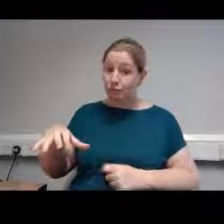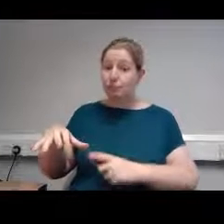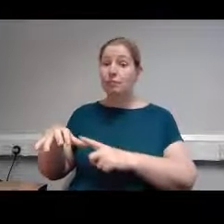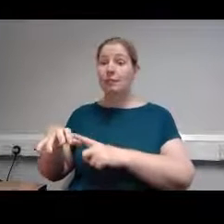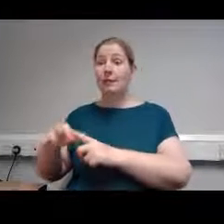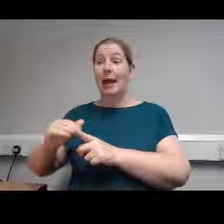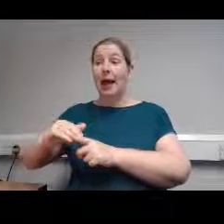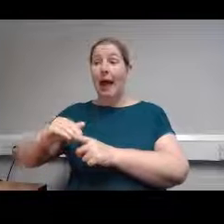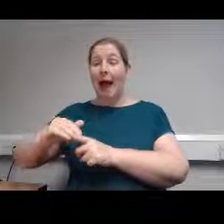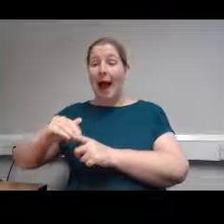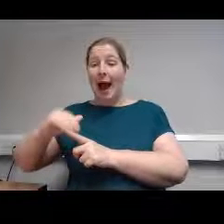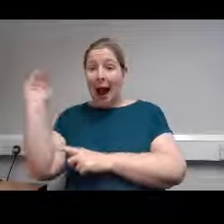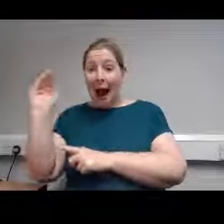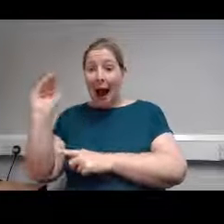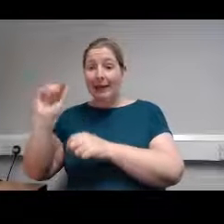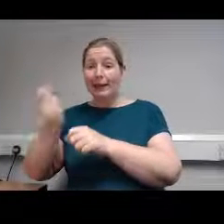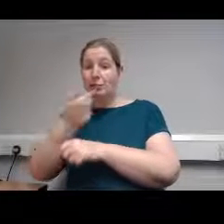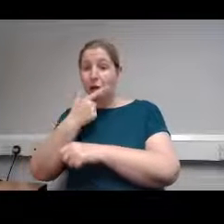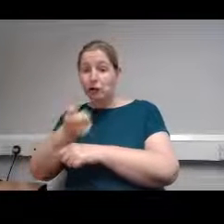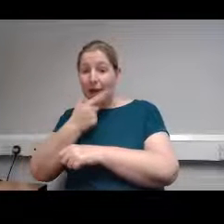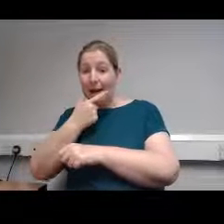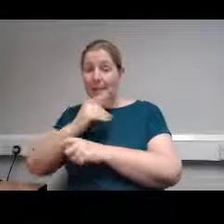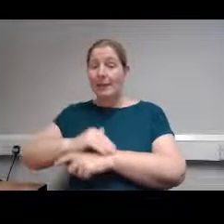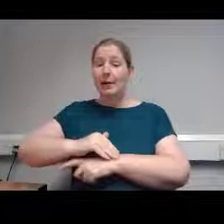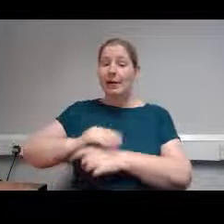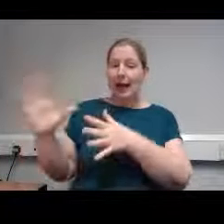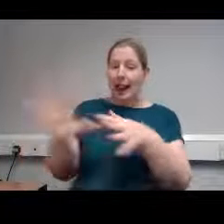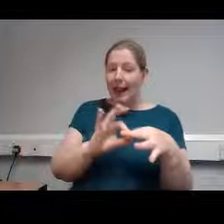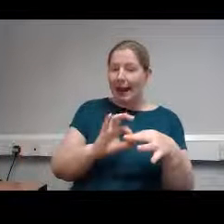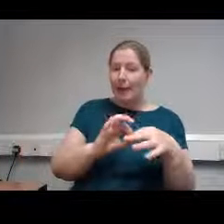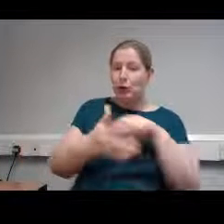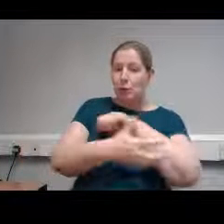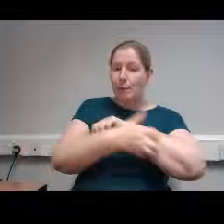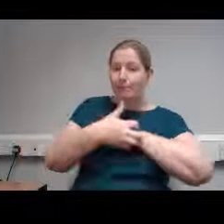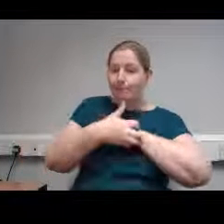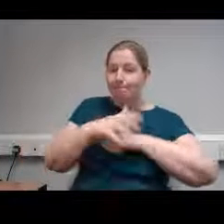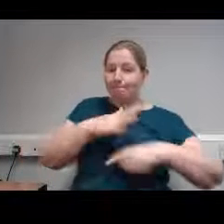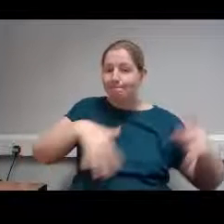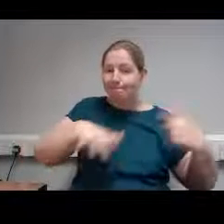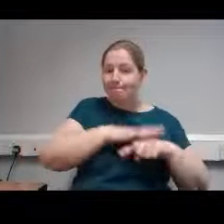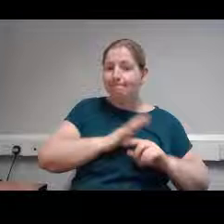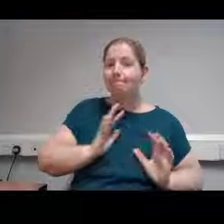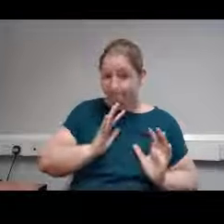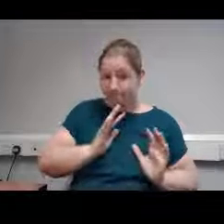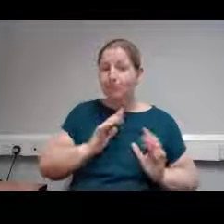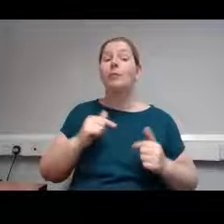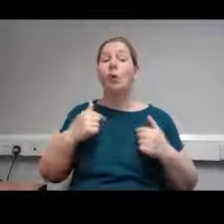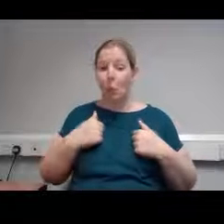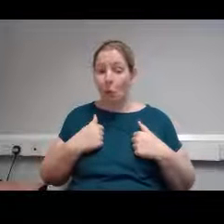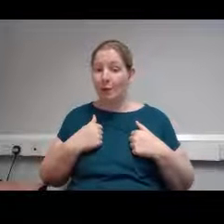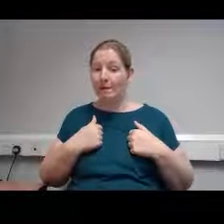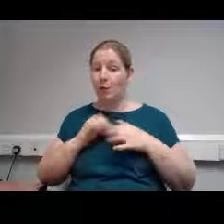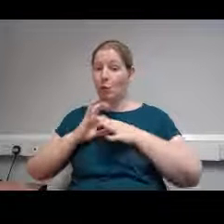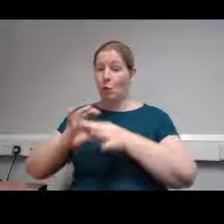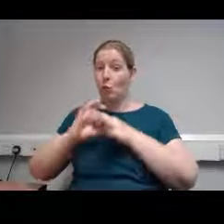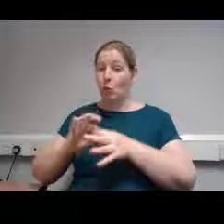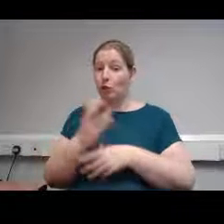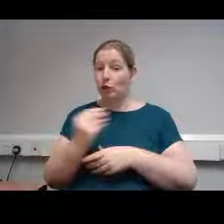deprivation, and we can see that link nationally. And we've been working with some of the practices in Derbyshire that are identified